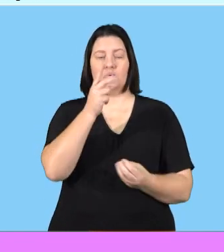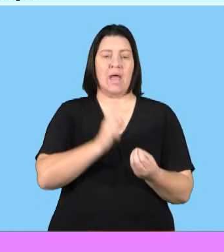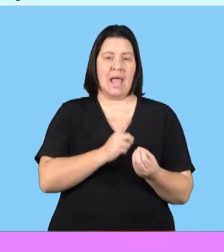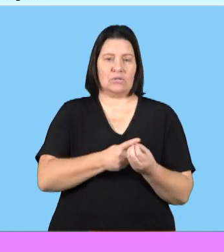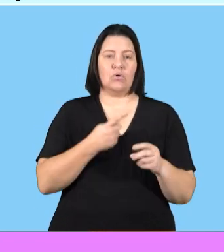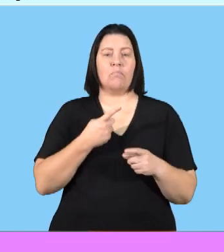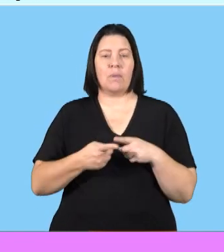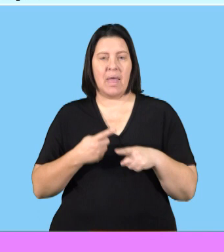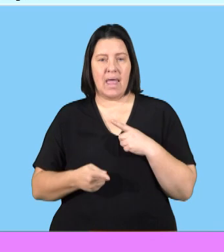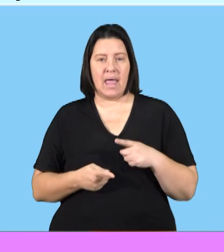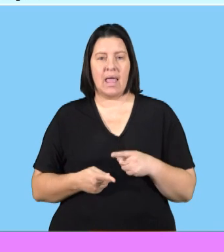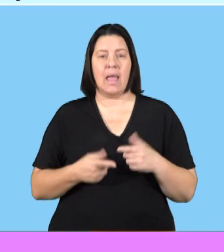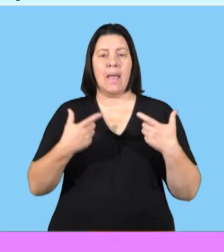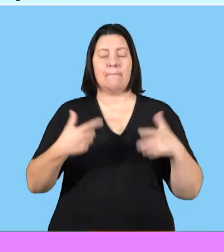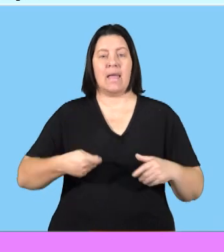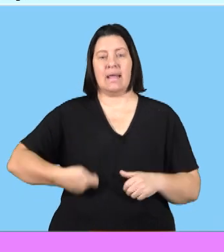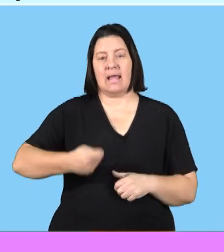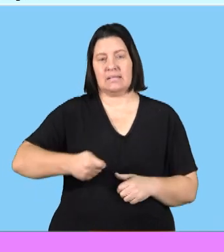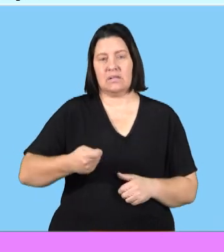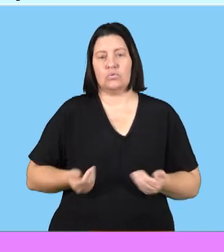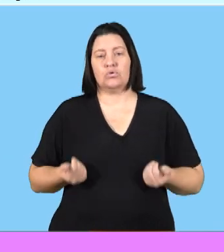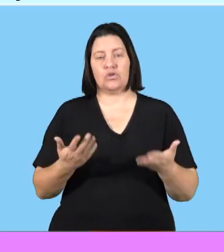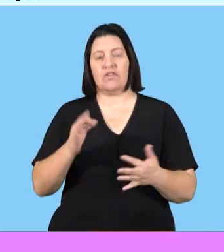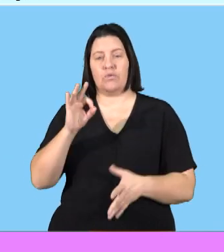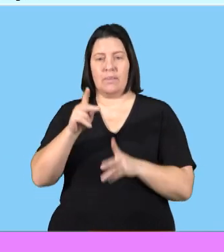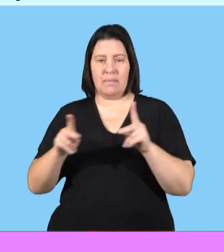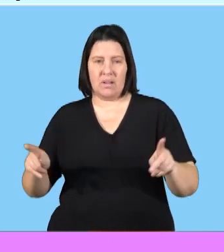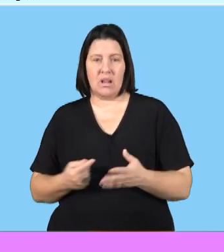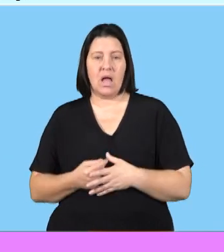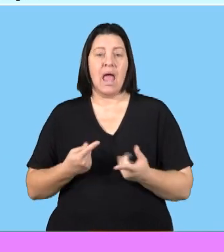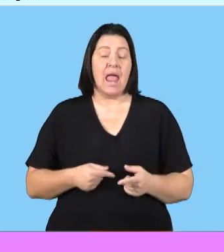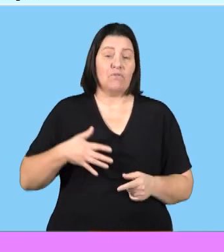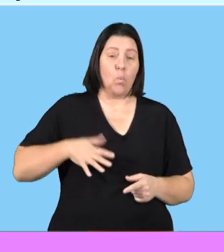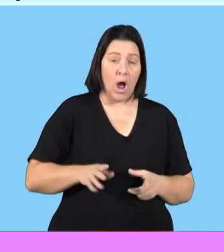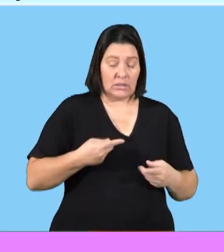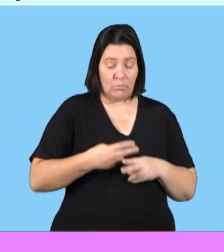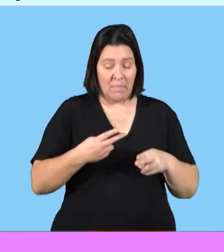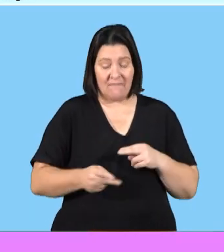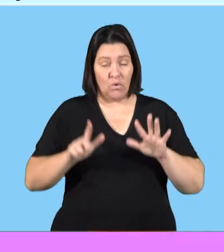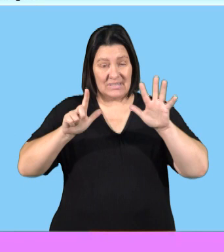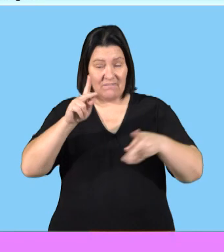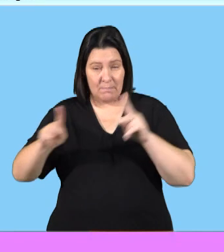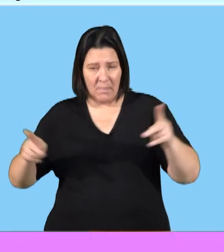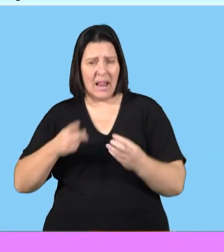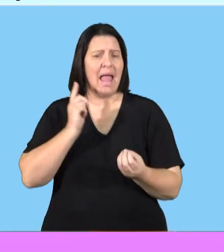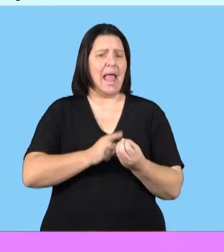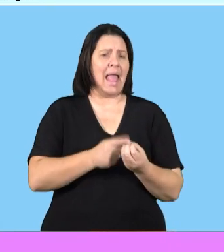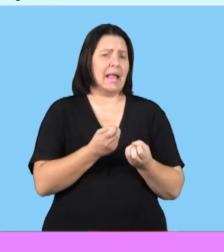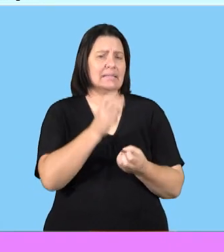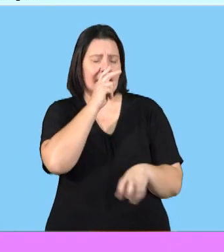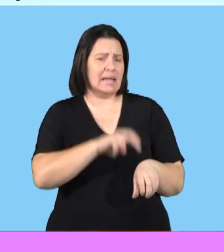to prepare pancakes to serve 3 people. How many eggs does she need to prepare pancakes